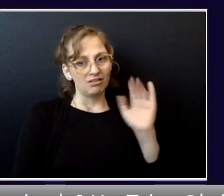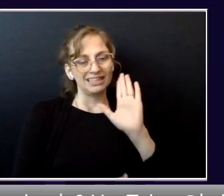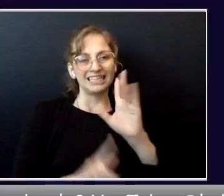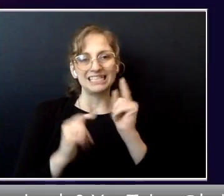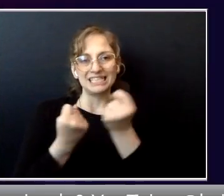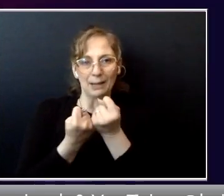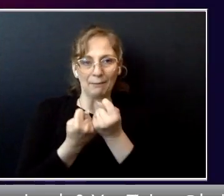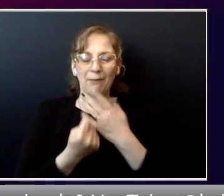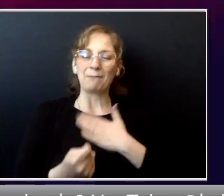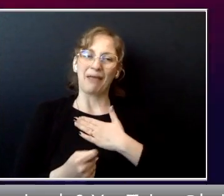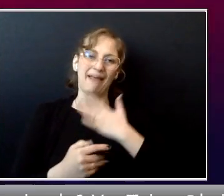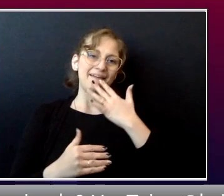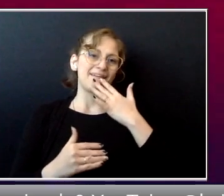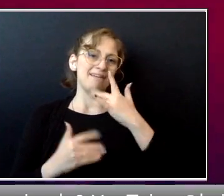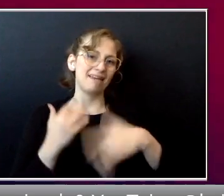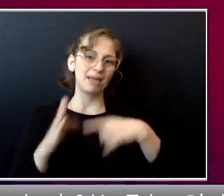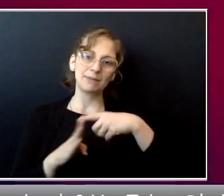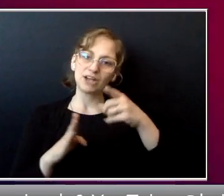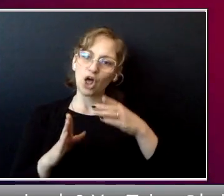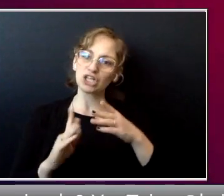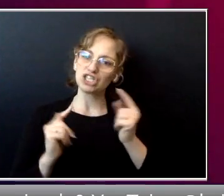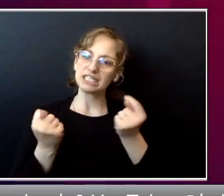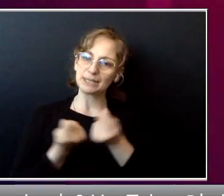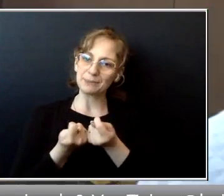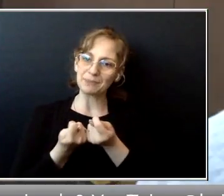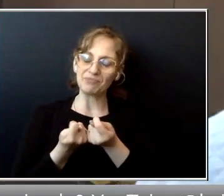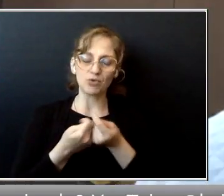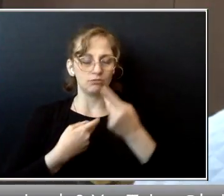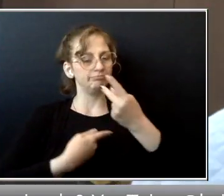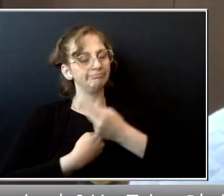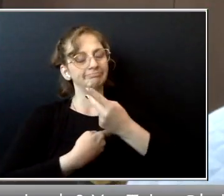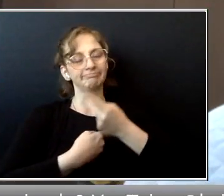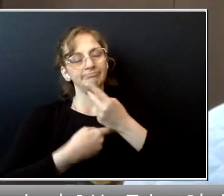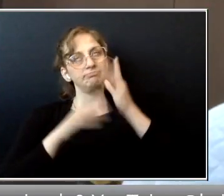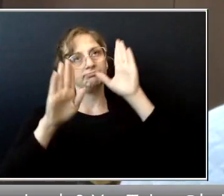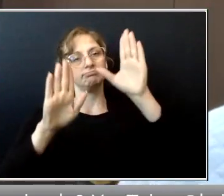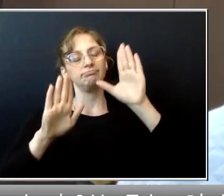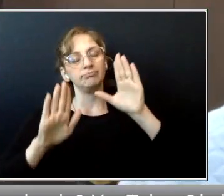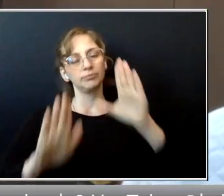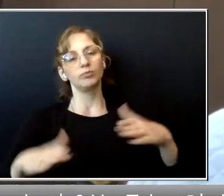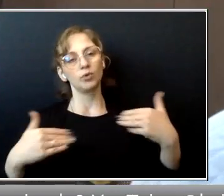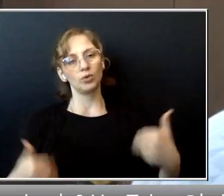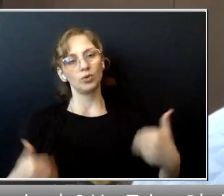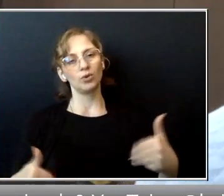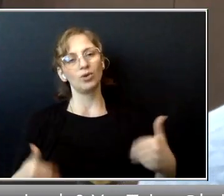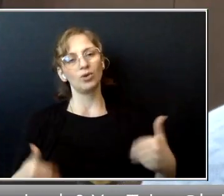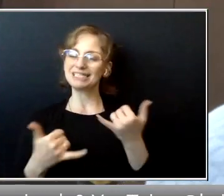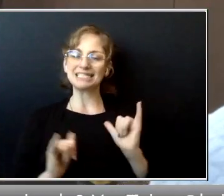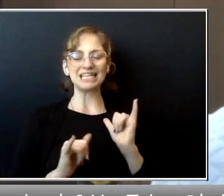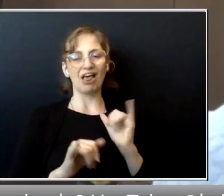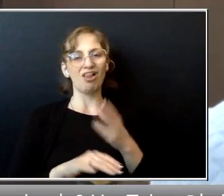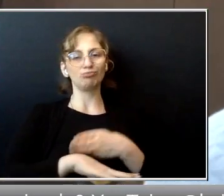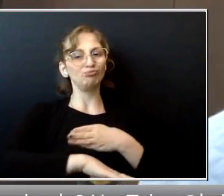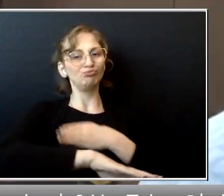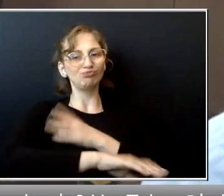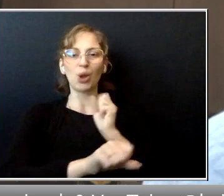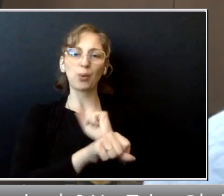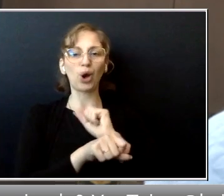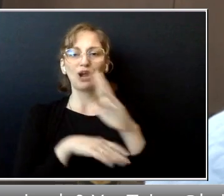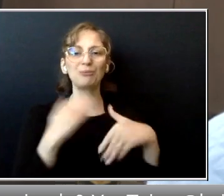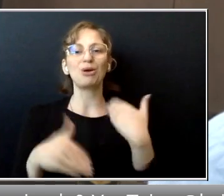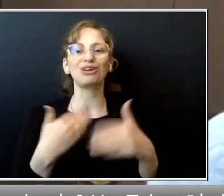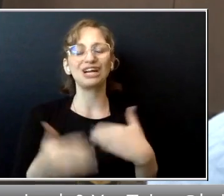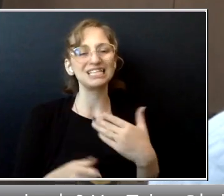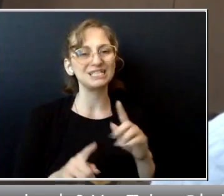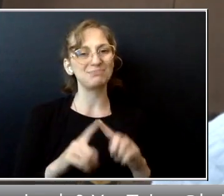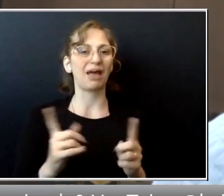team for taking such great care of me and getting me. It's still a work in progress, but for all intents